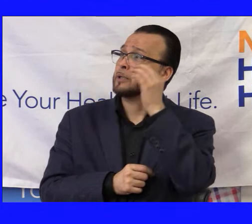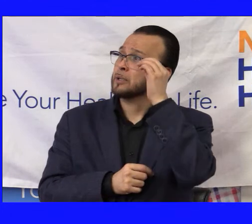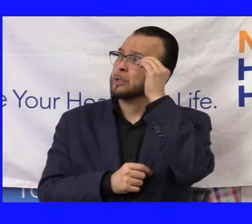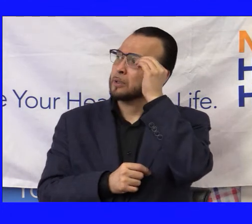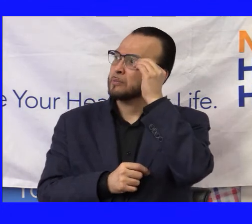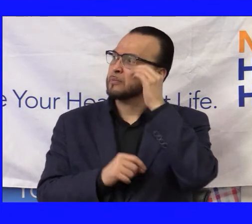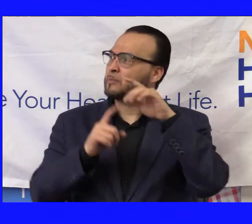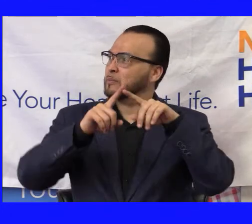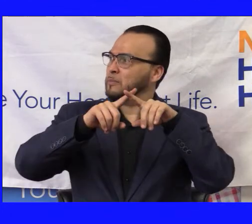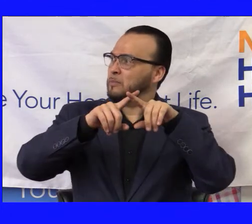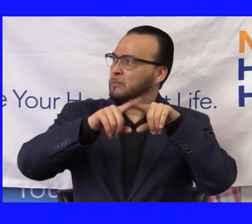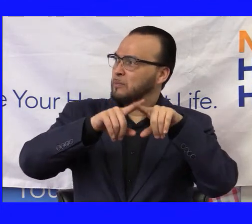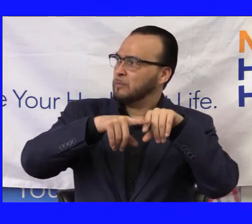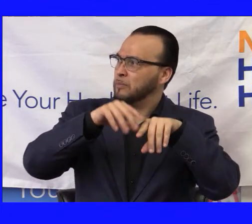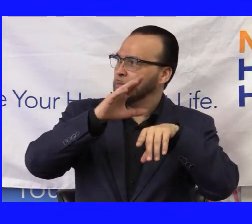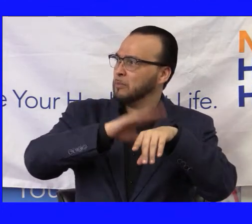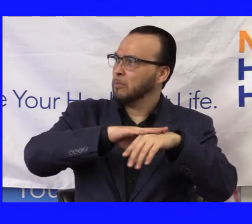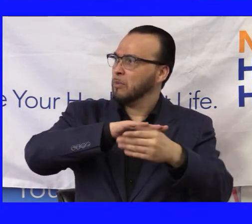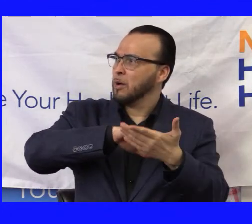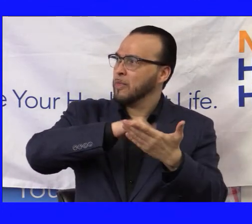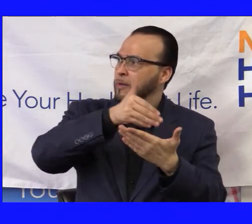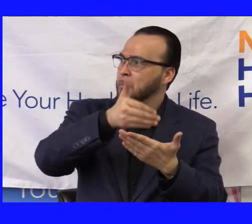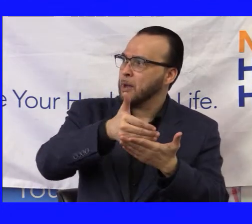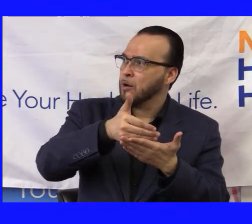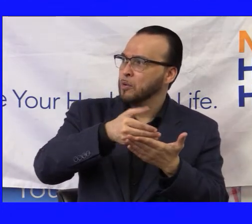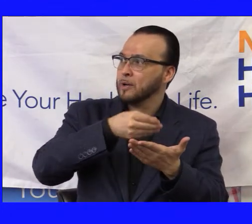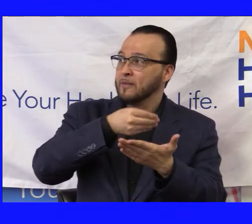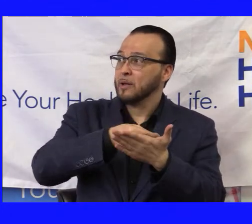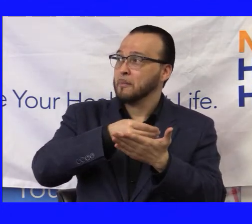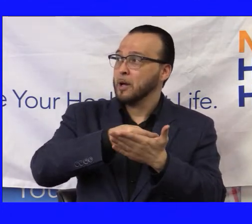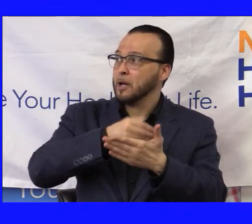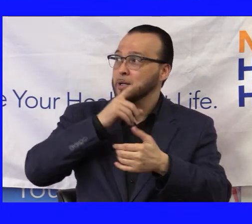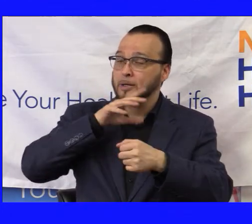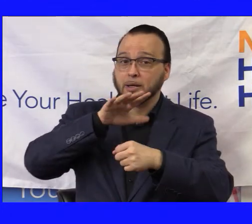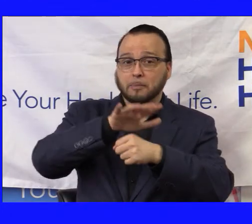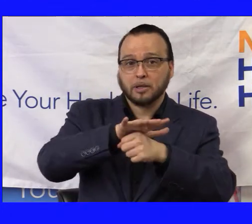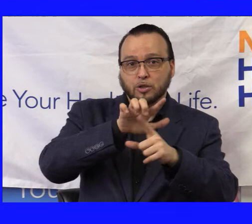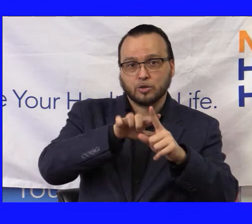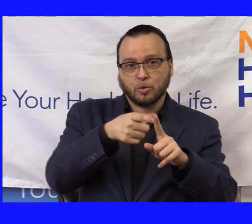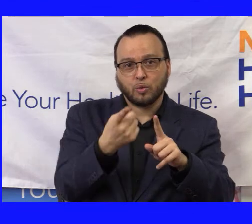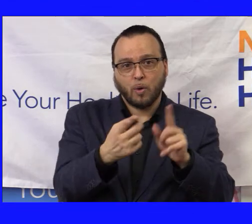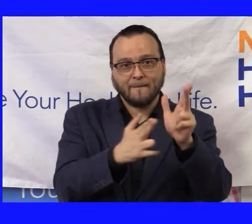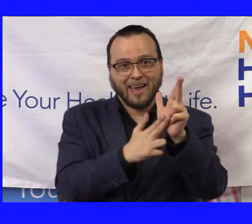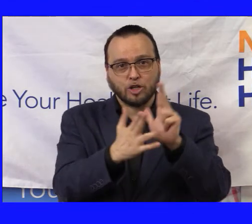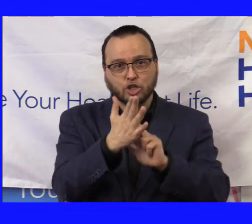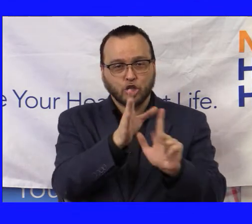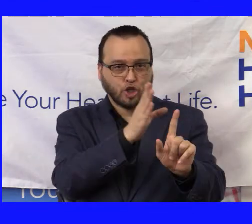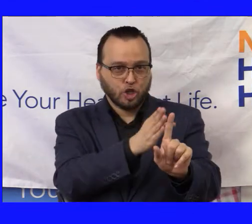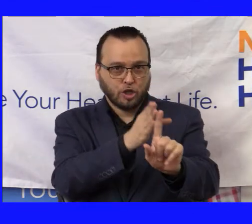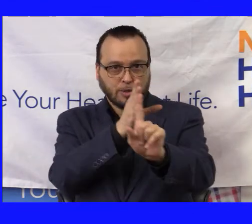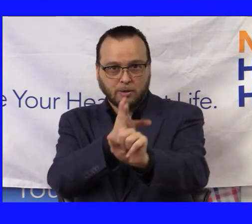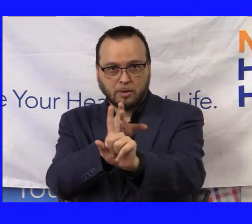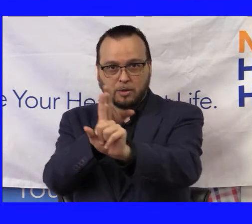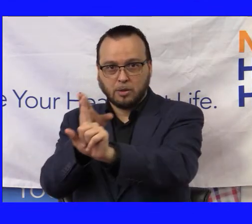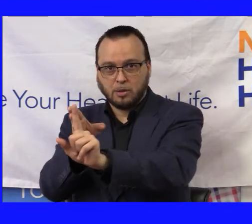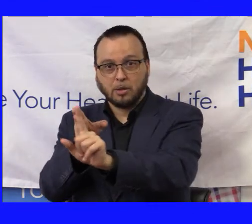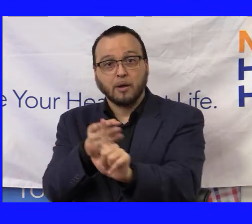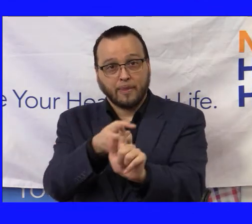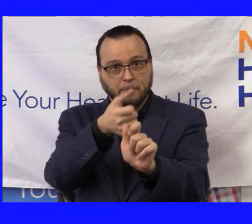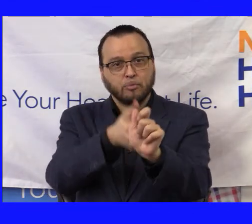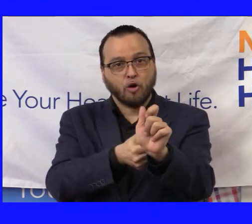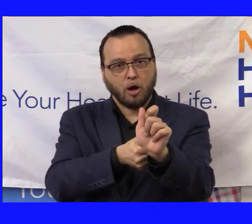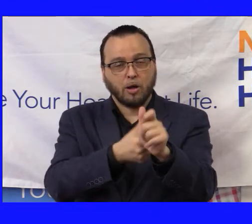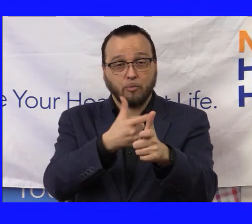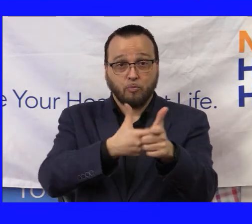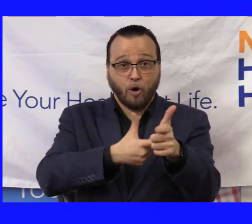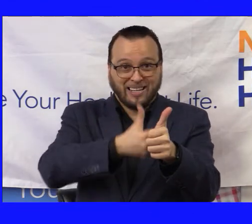on the amount of money committed to a vendor, the price per shift does change.